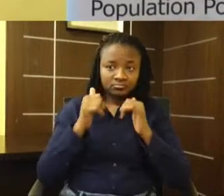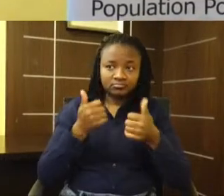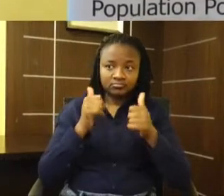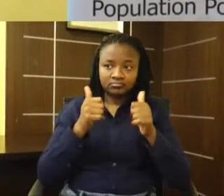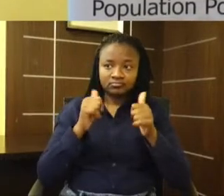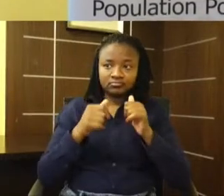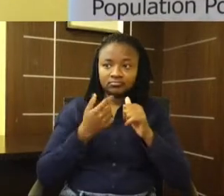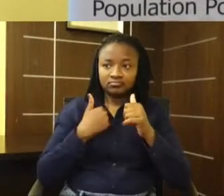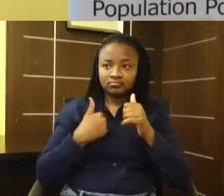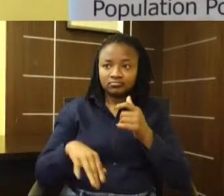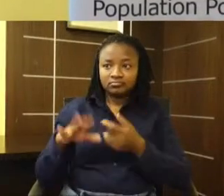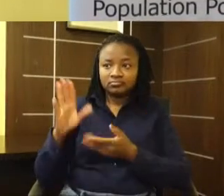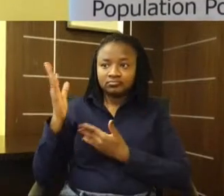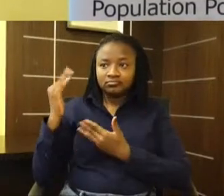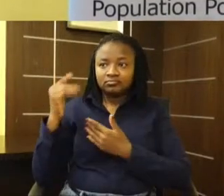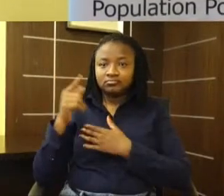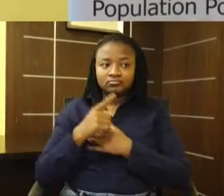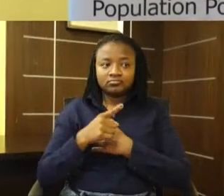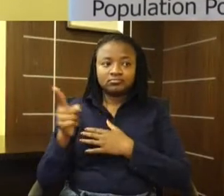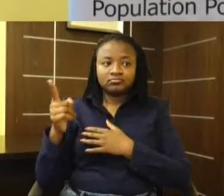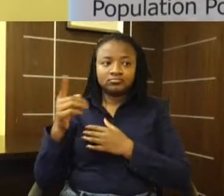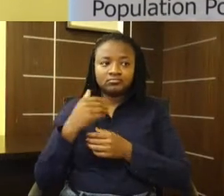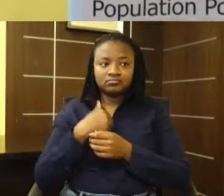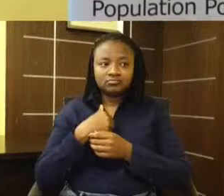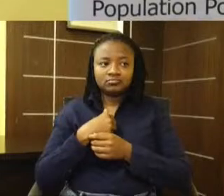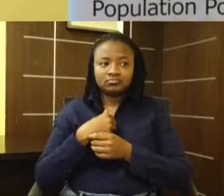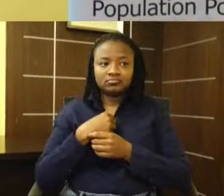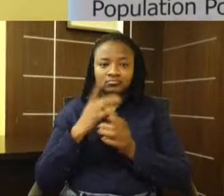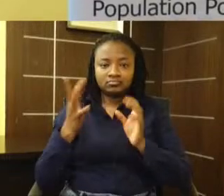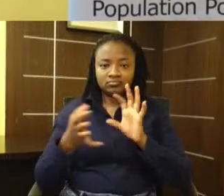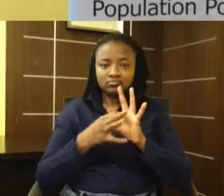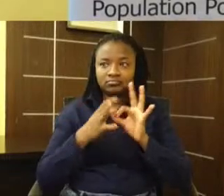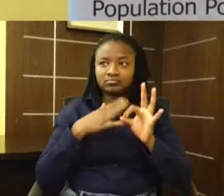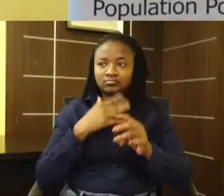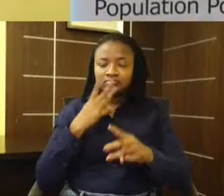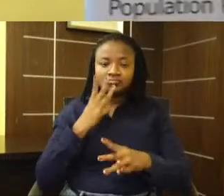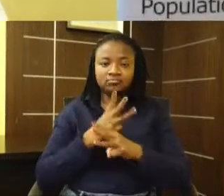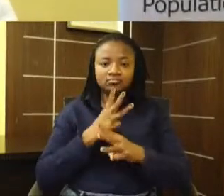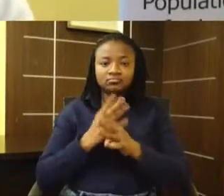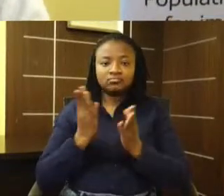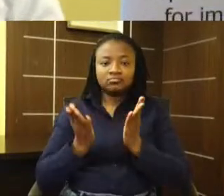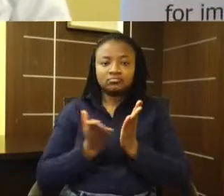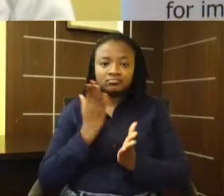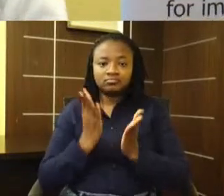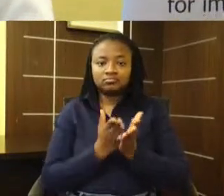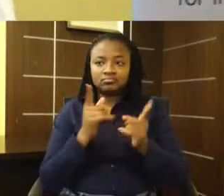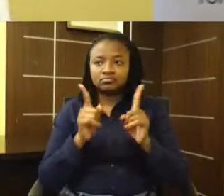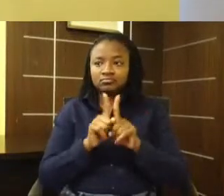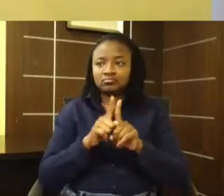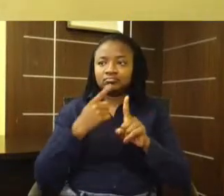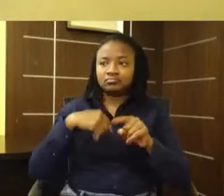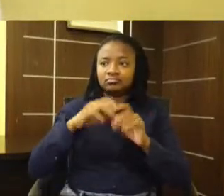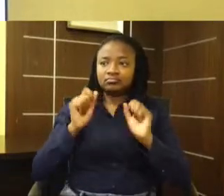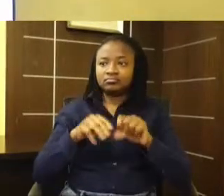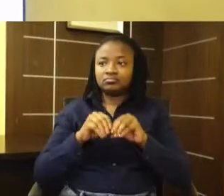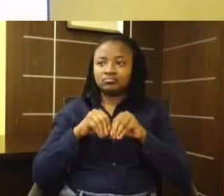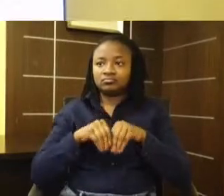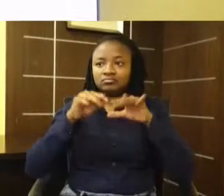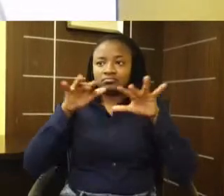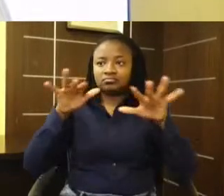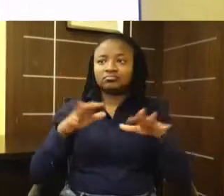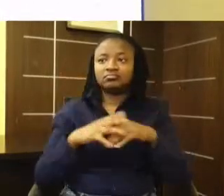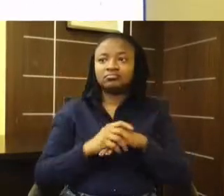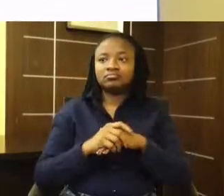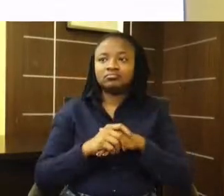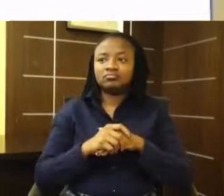joined the WhatsApp page. We can also roll it out to other people, Sindio? Yeah, we can also roll it